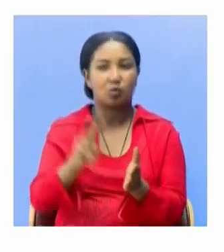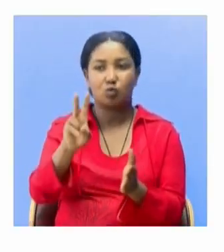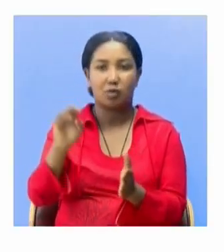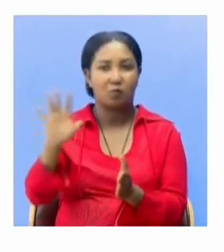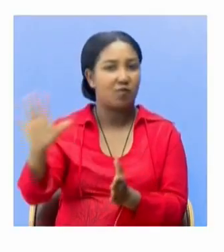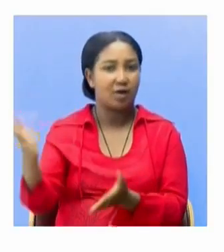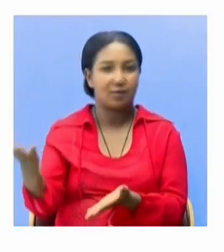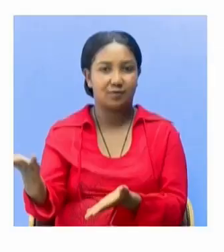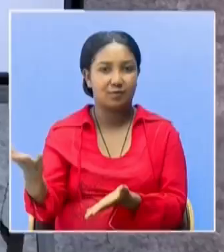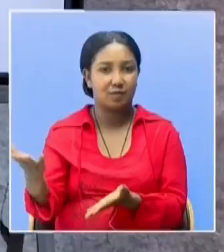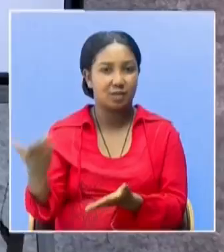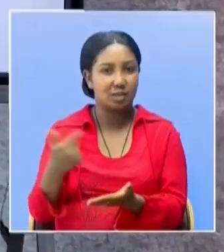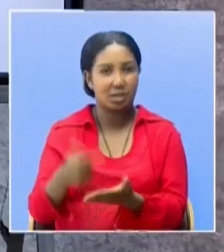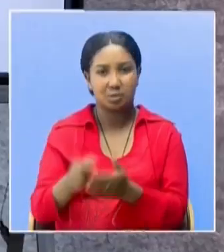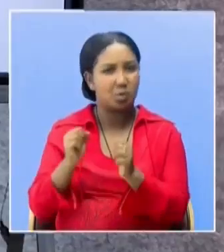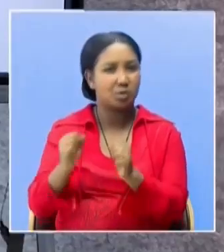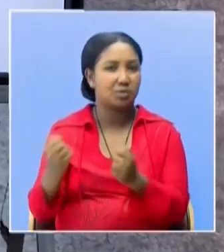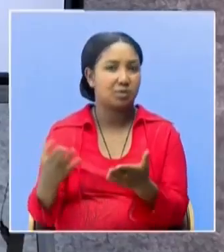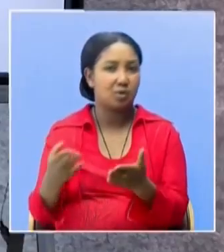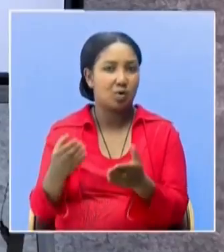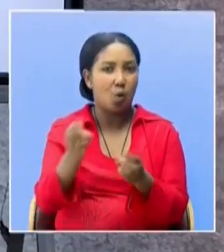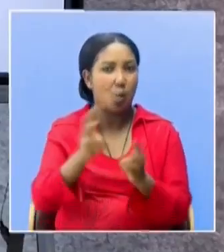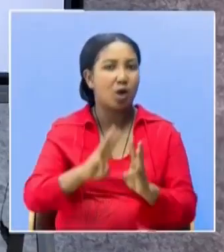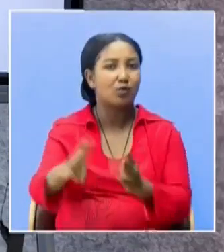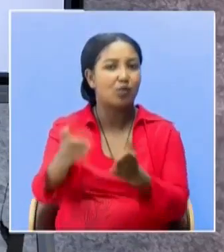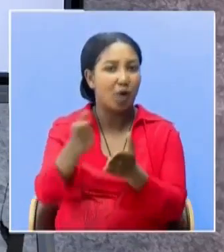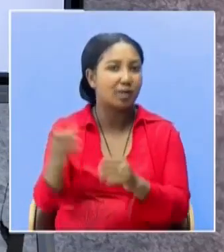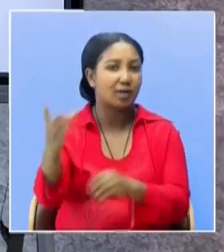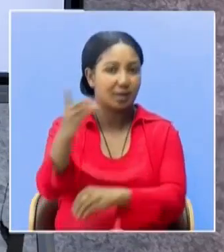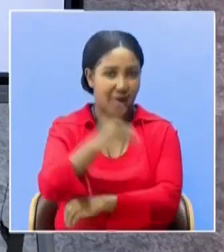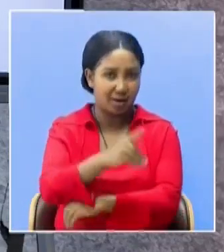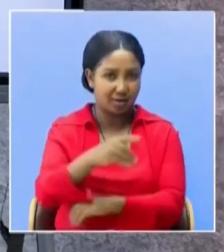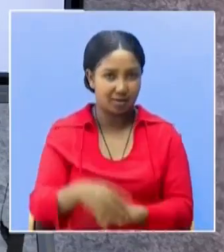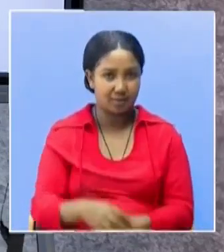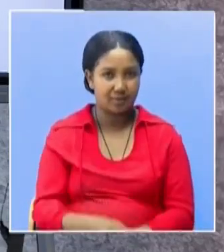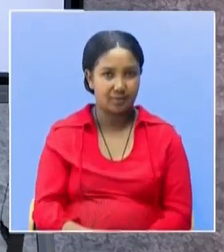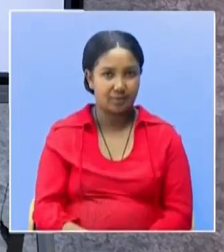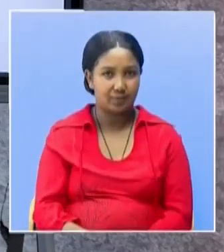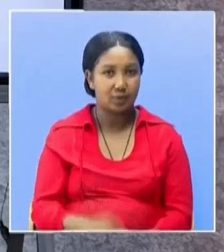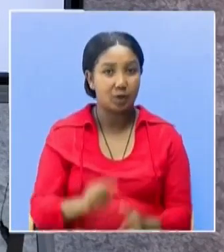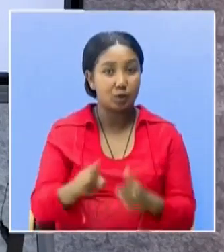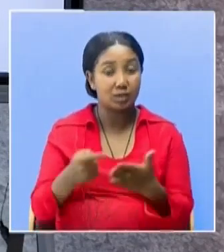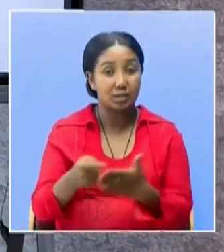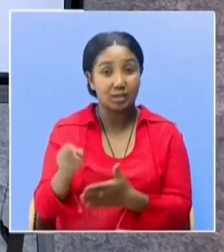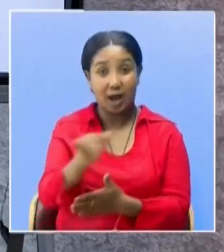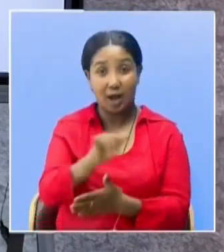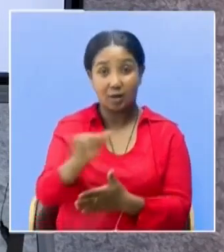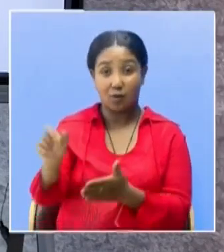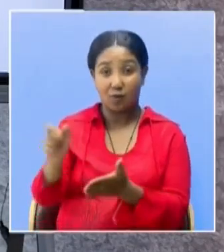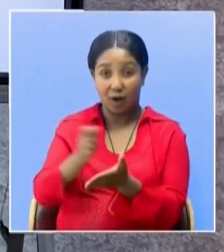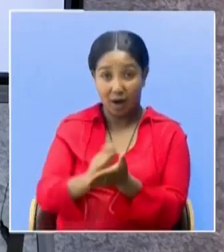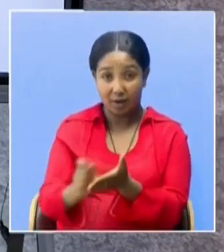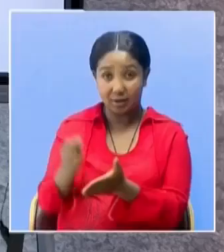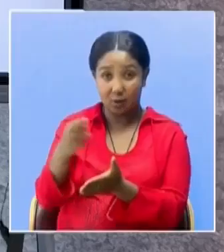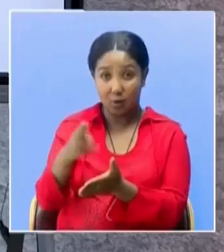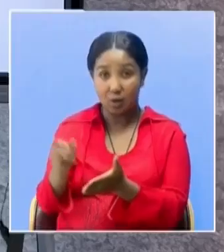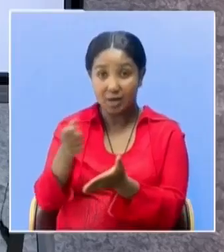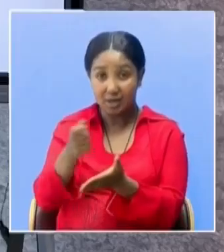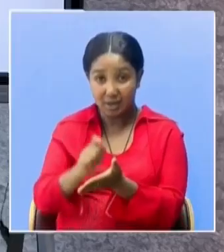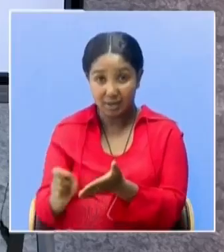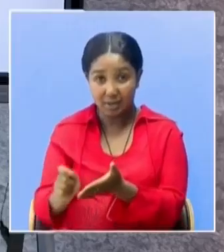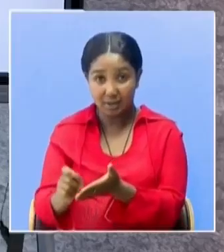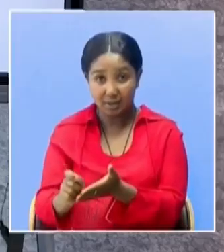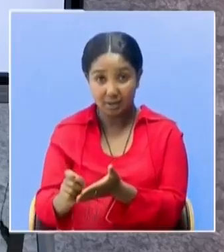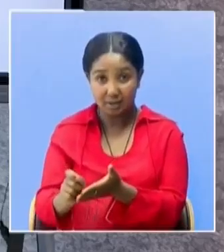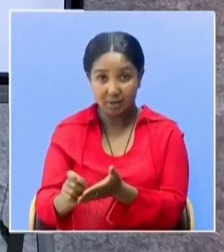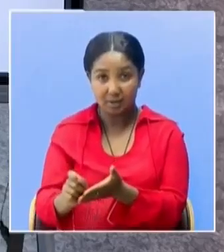2025. These are the two possible ways of writing what? The date. So this kind of writing or written